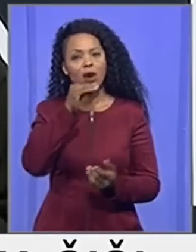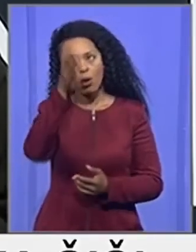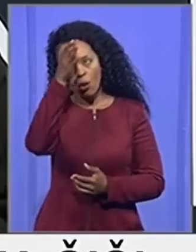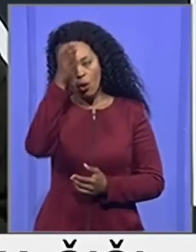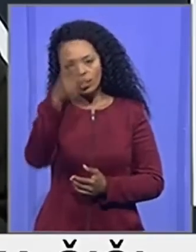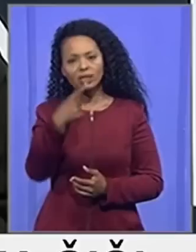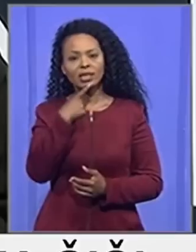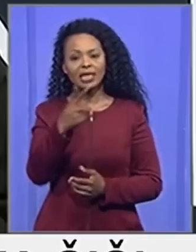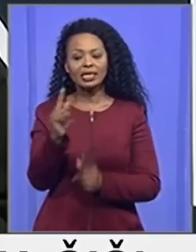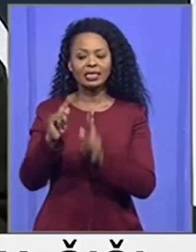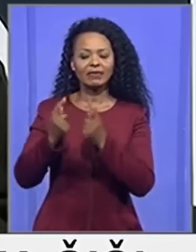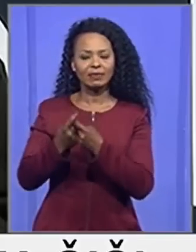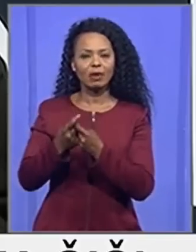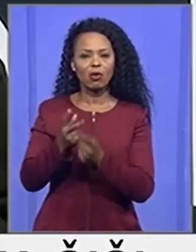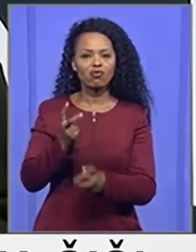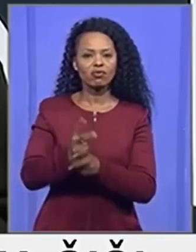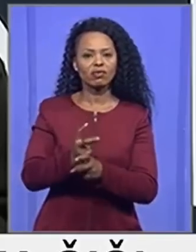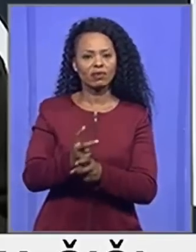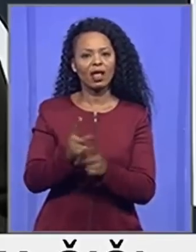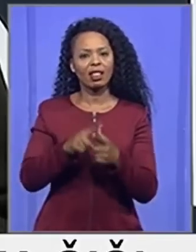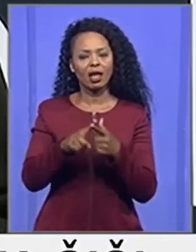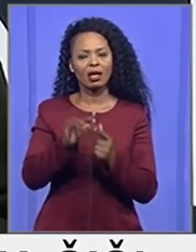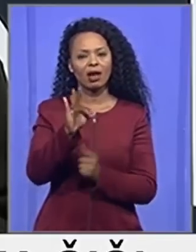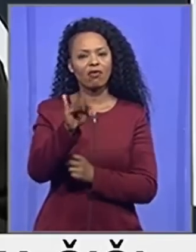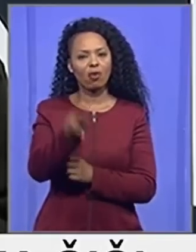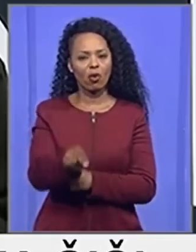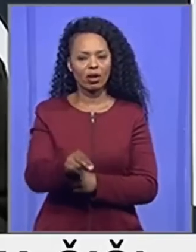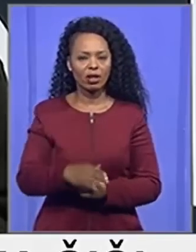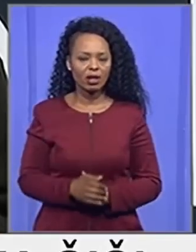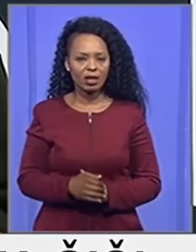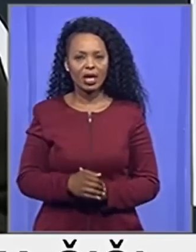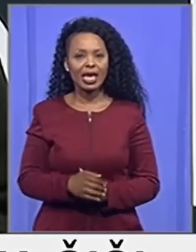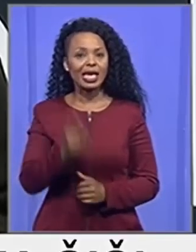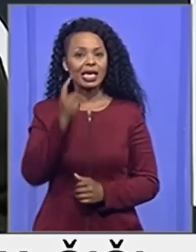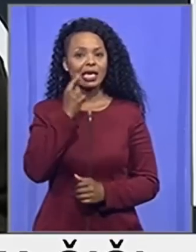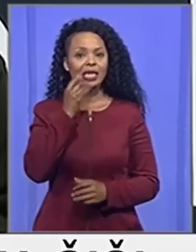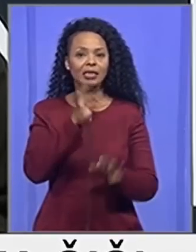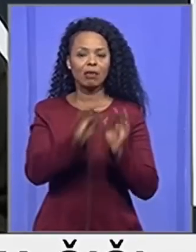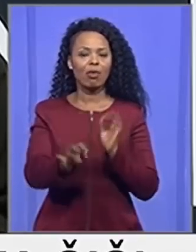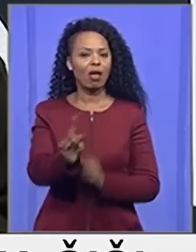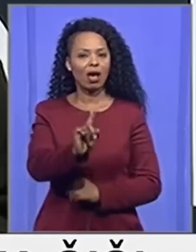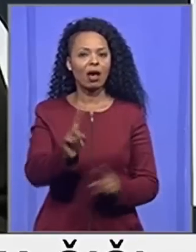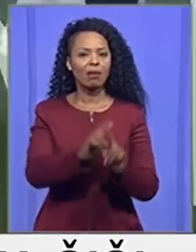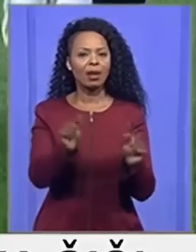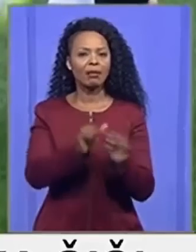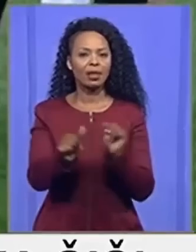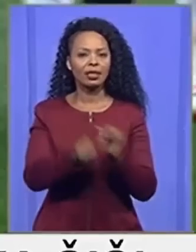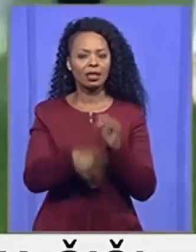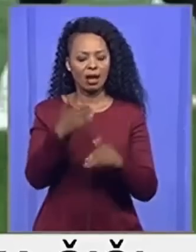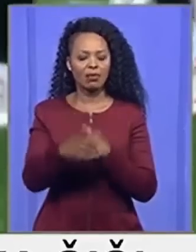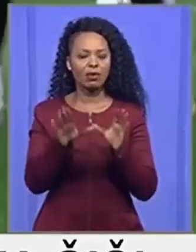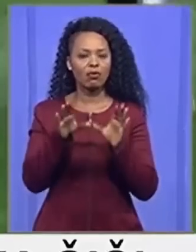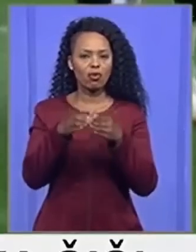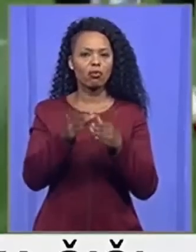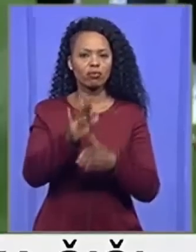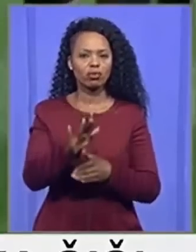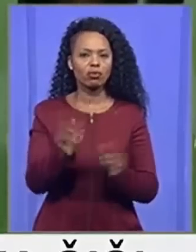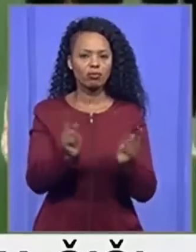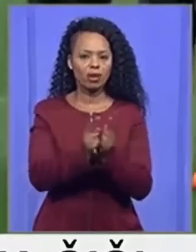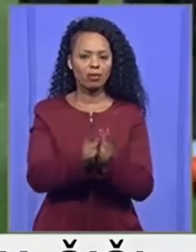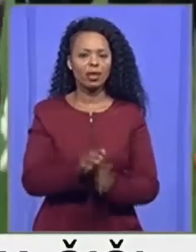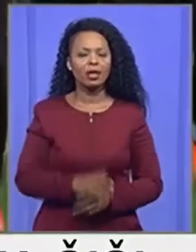more difficult in the AFCON, then it doesn't get easier, but it gets better after the group. And then, yeah, we want to do